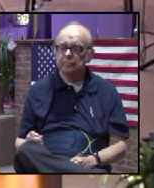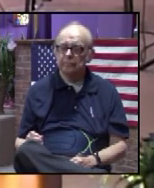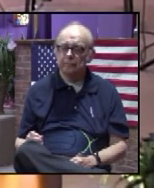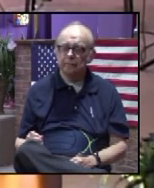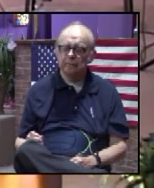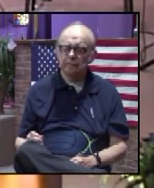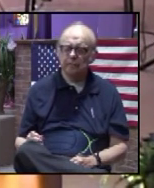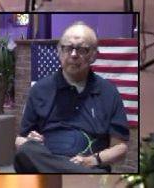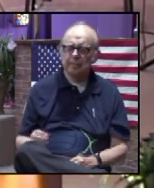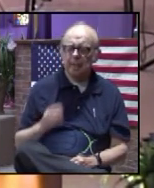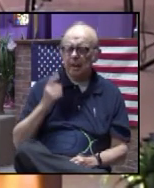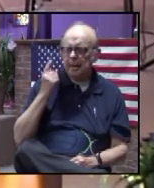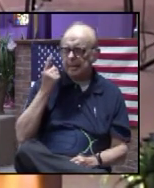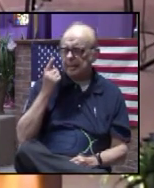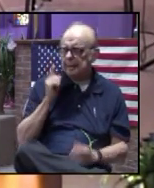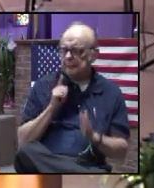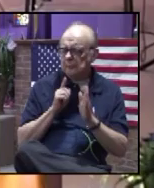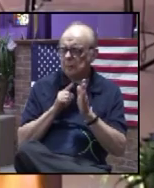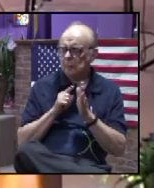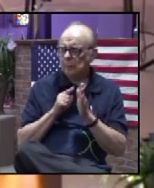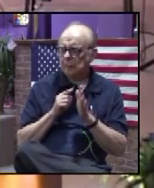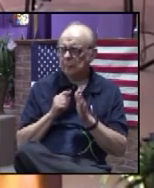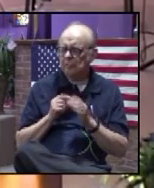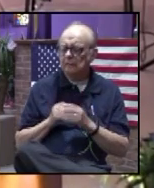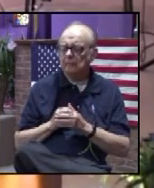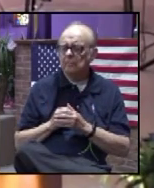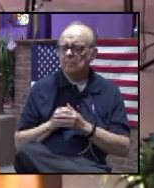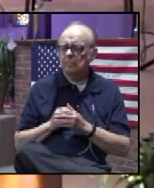you think for a moment.